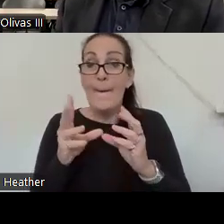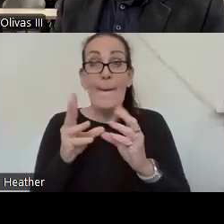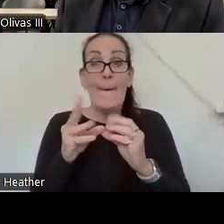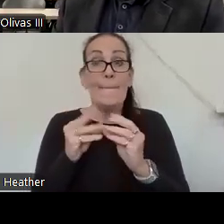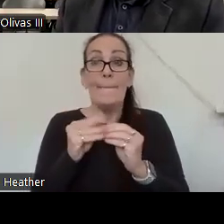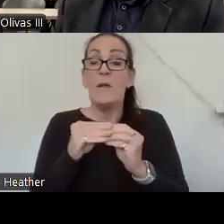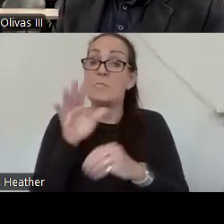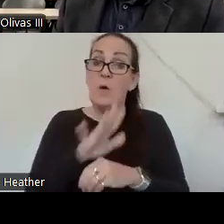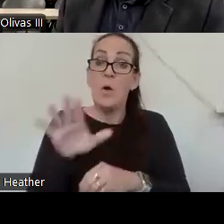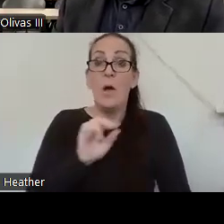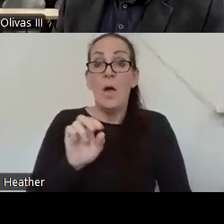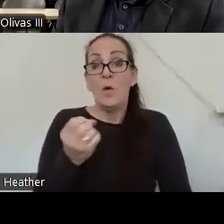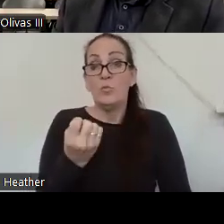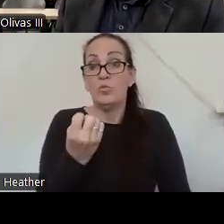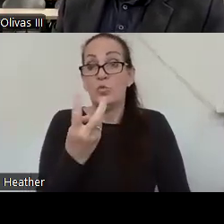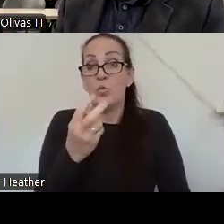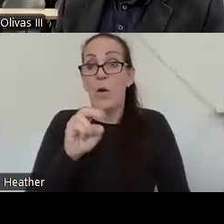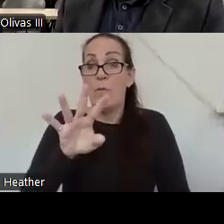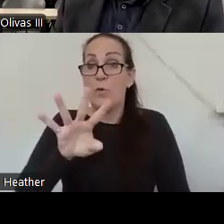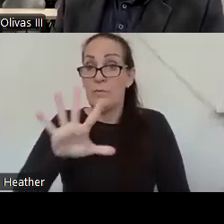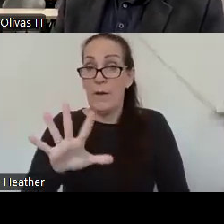12:45-ish. So we'll see you soon.